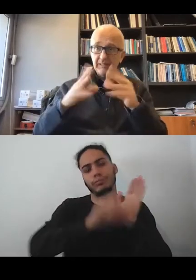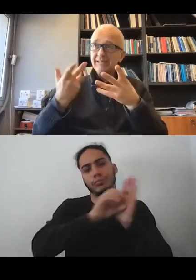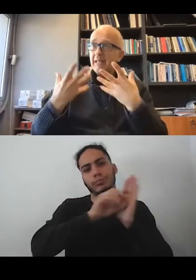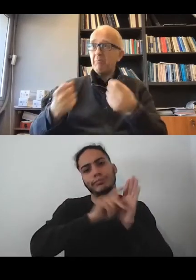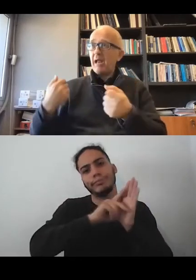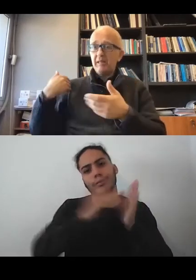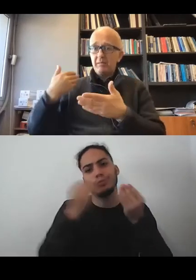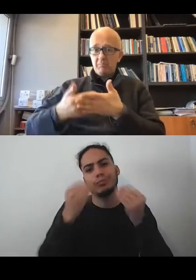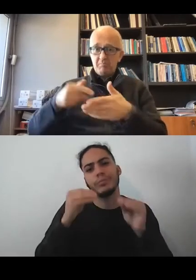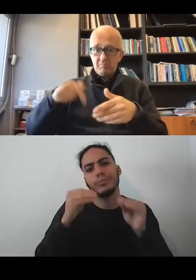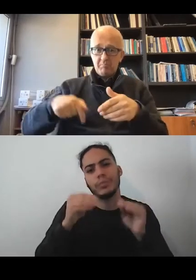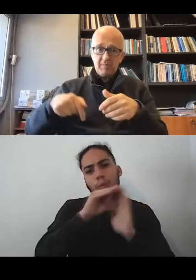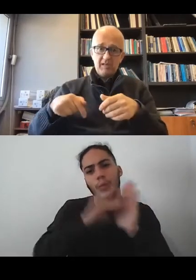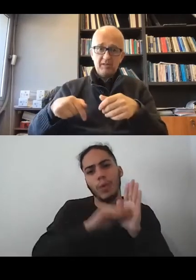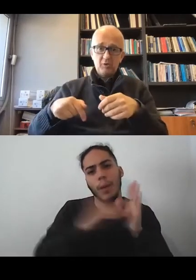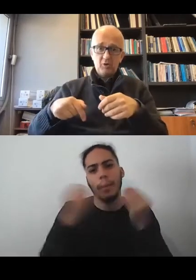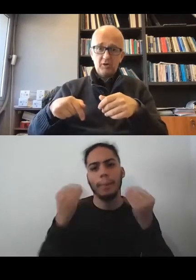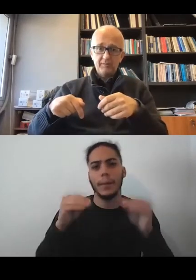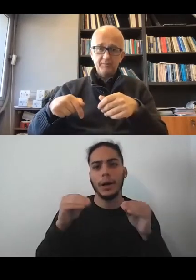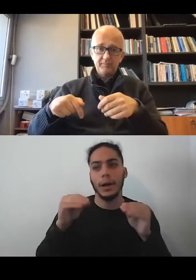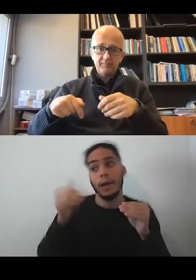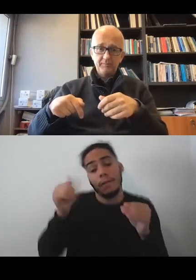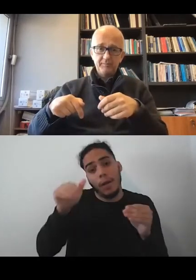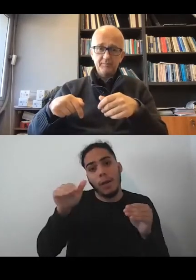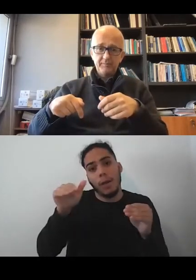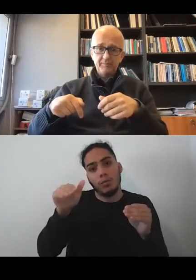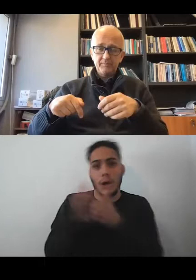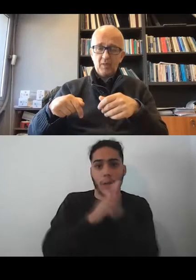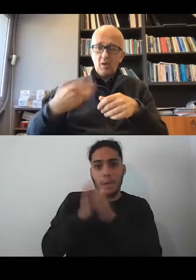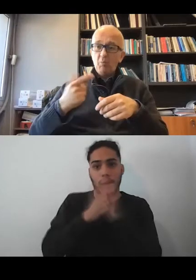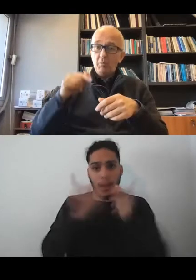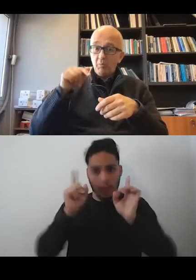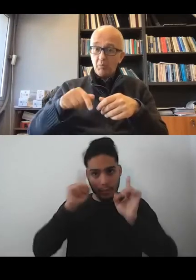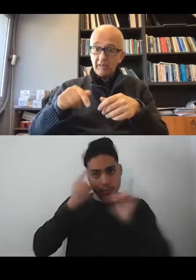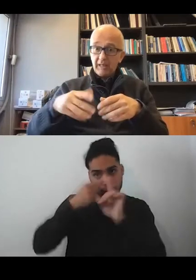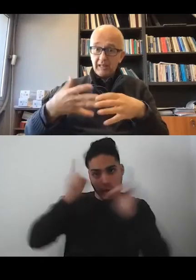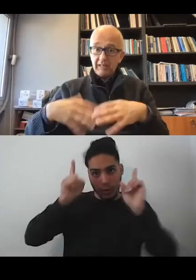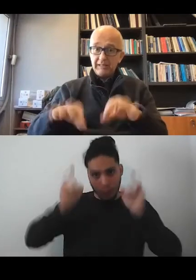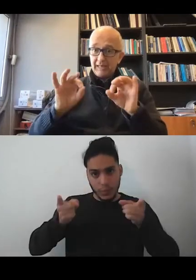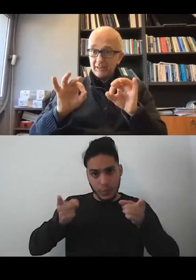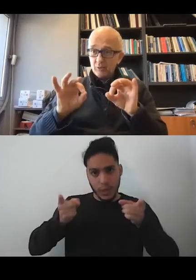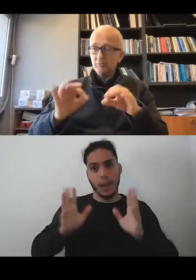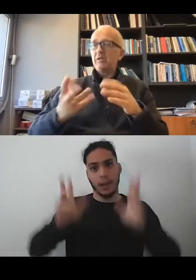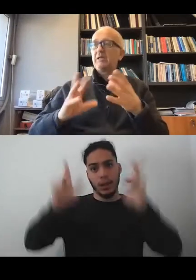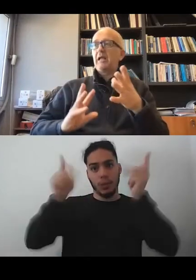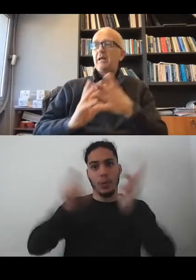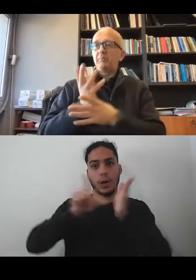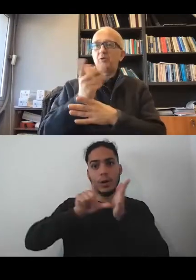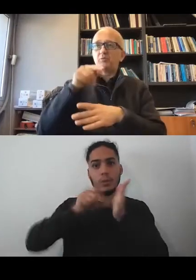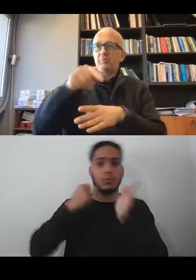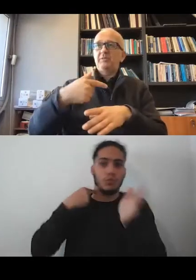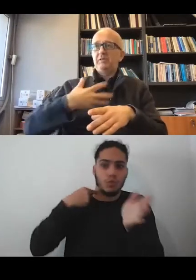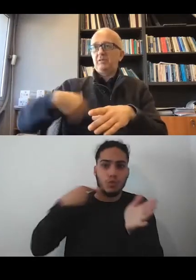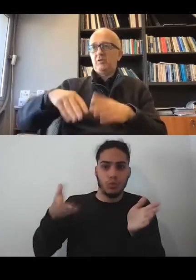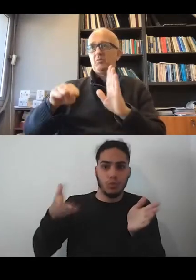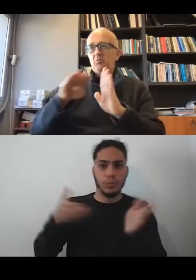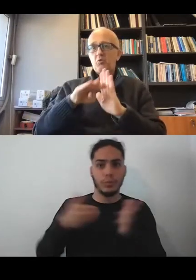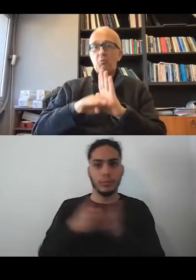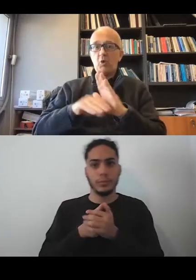we take as a starting point for the development of the courseware that we